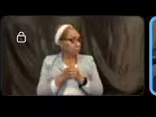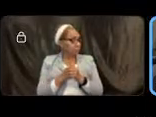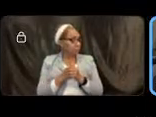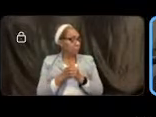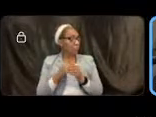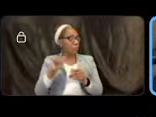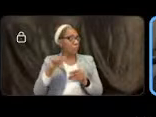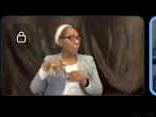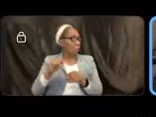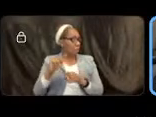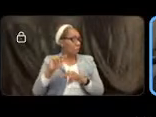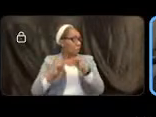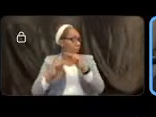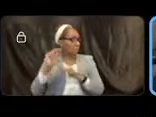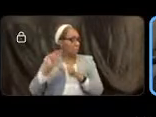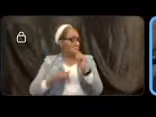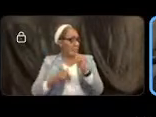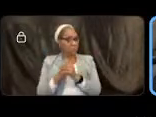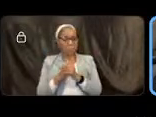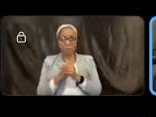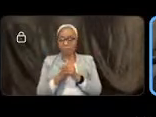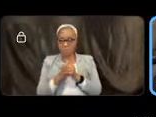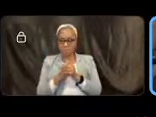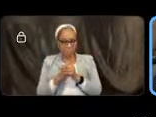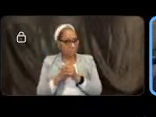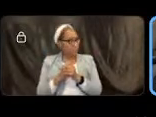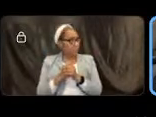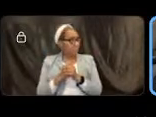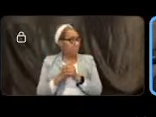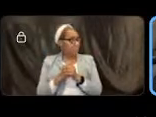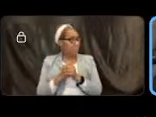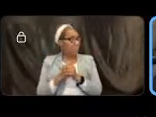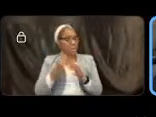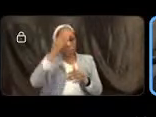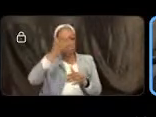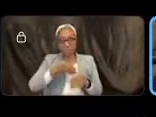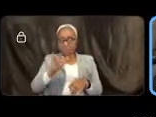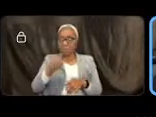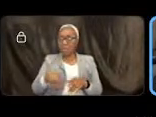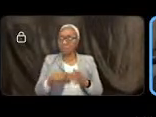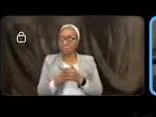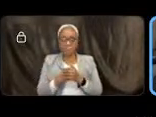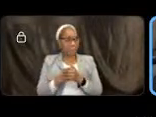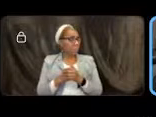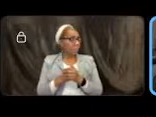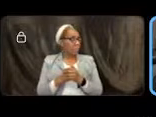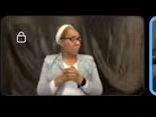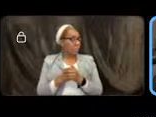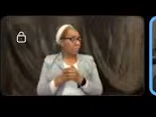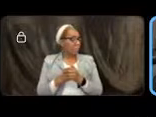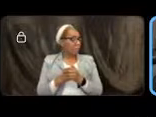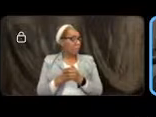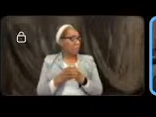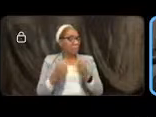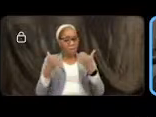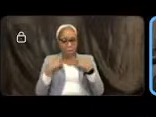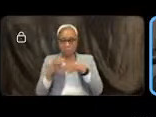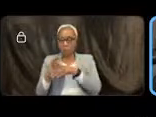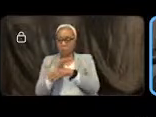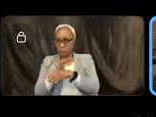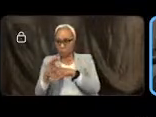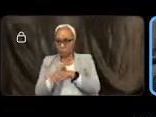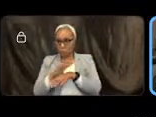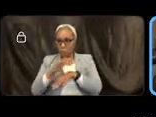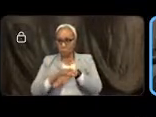apartment complex with a few small lots in front of that, which have some commercial on the land use